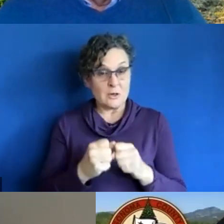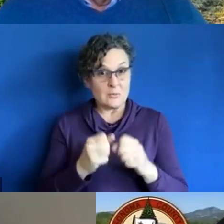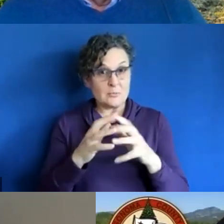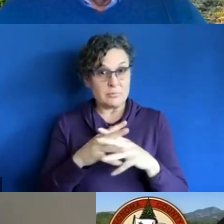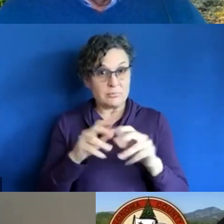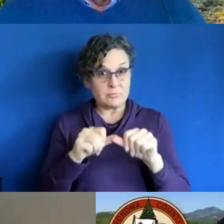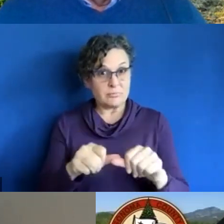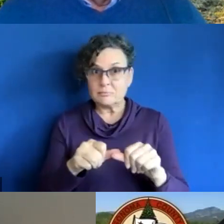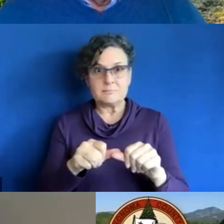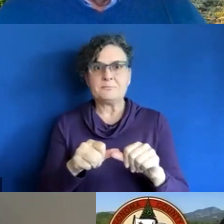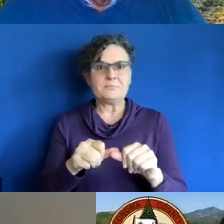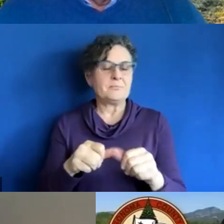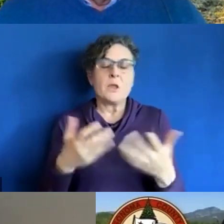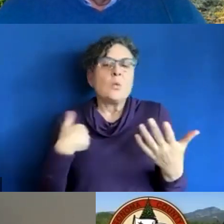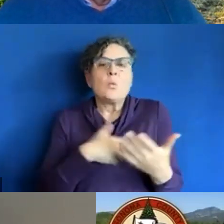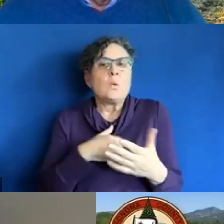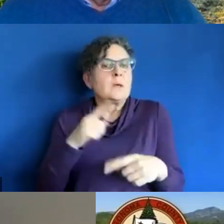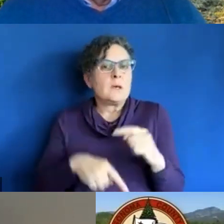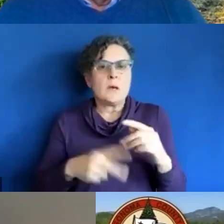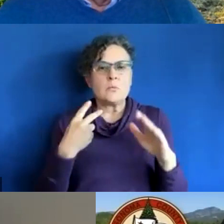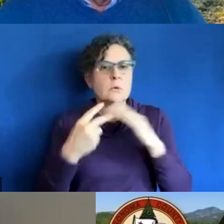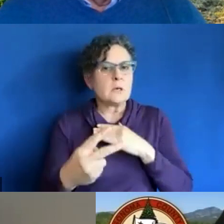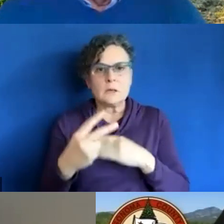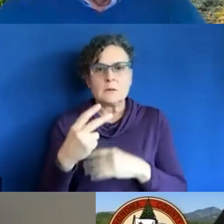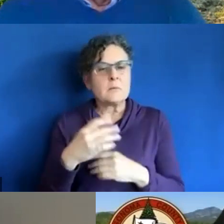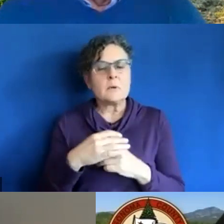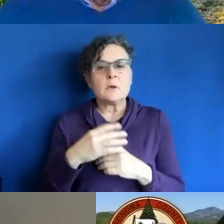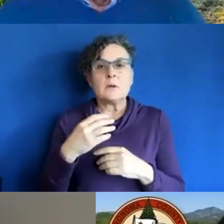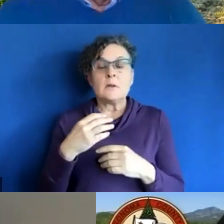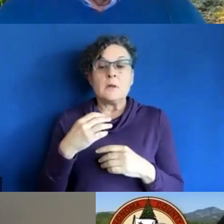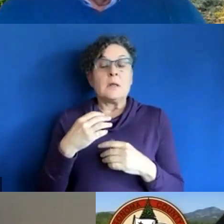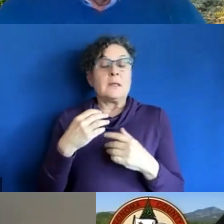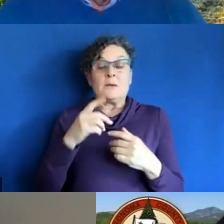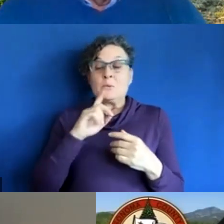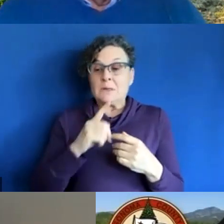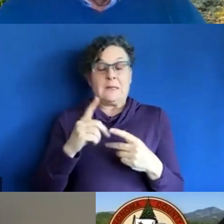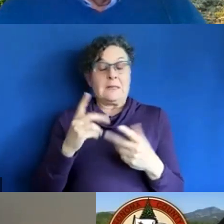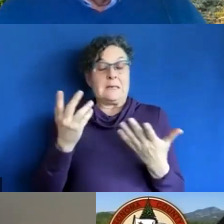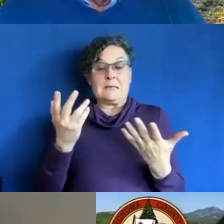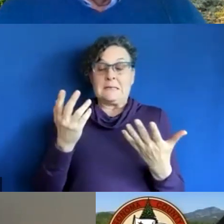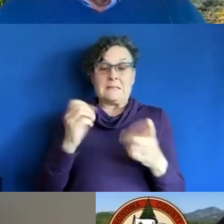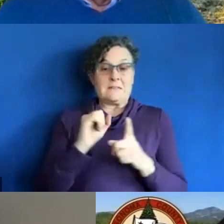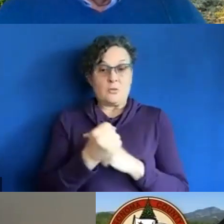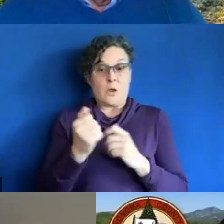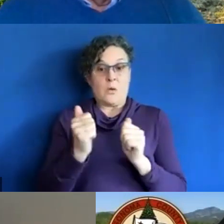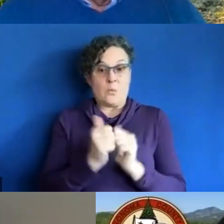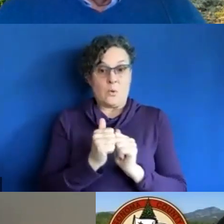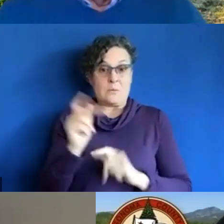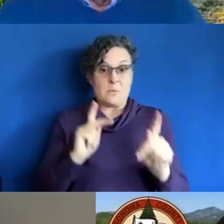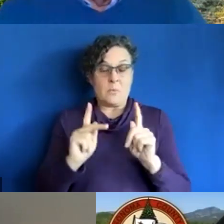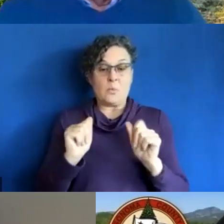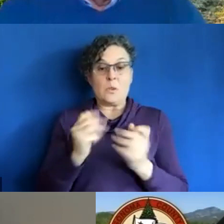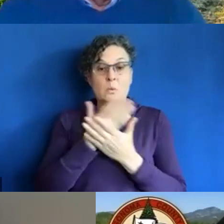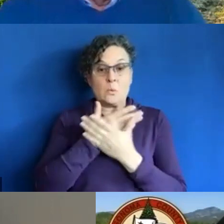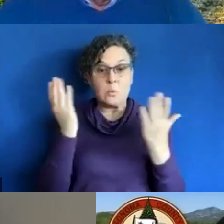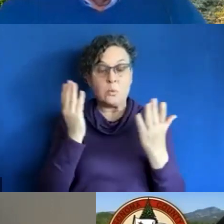of the difficulty of dealing with homelessness issues, is that the state and federal funding that we rely on